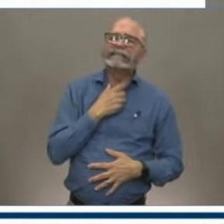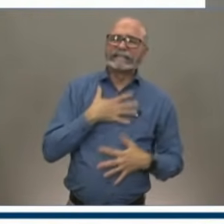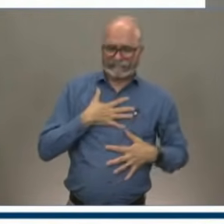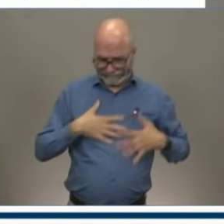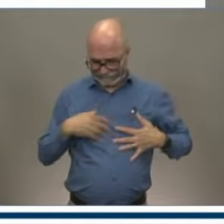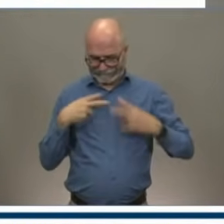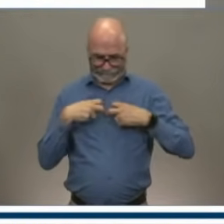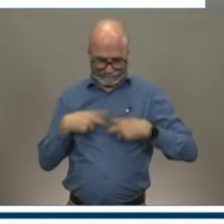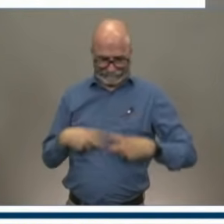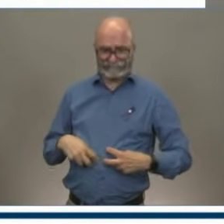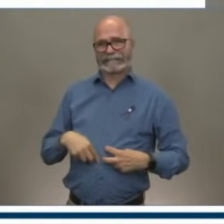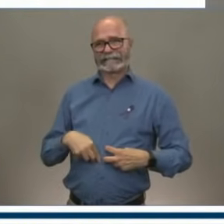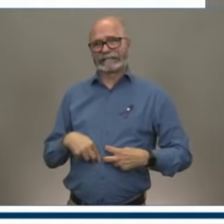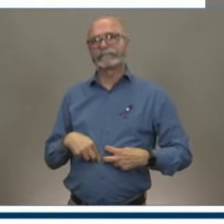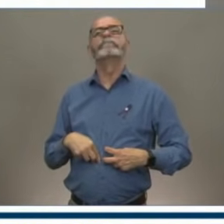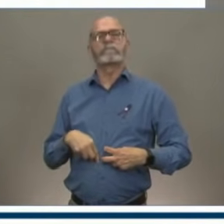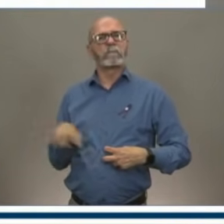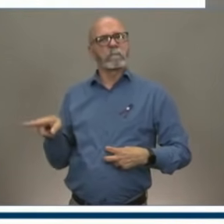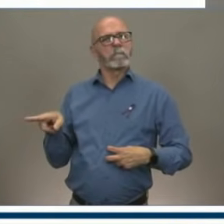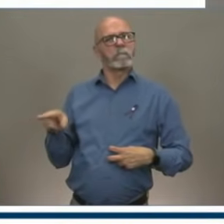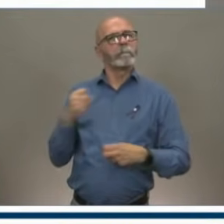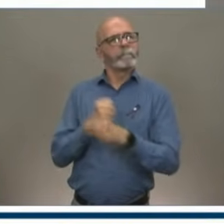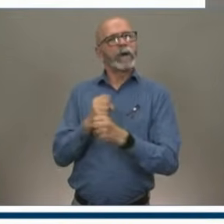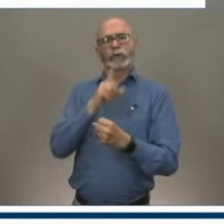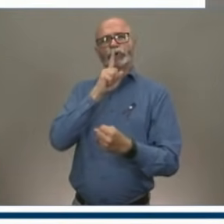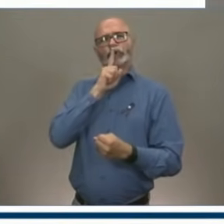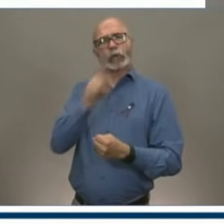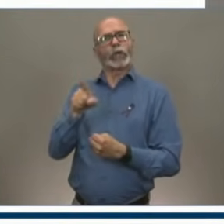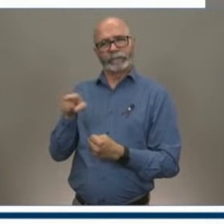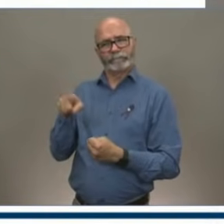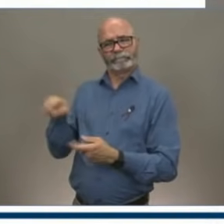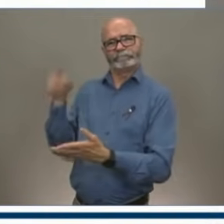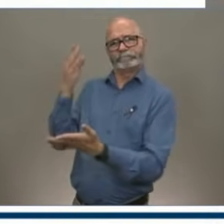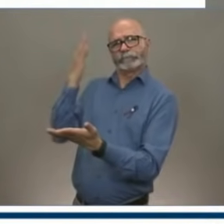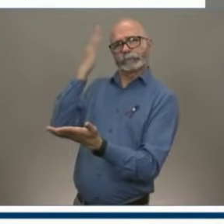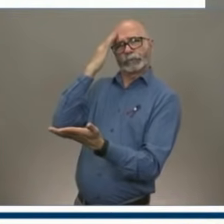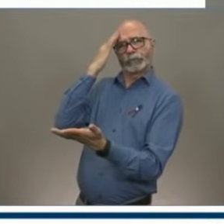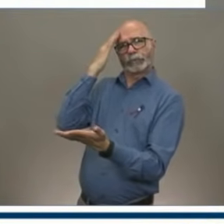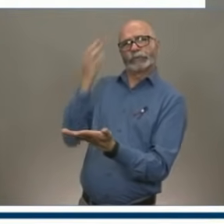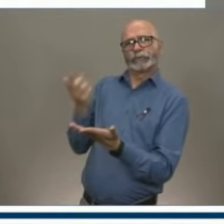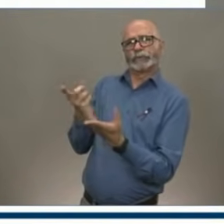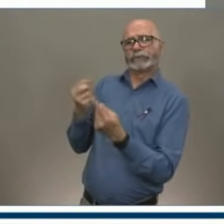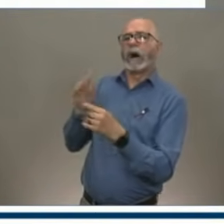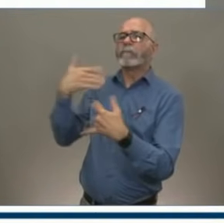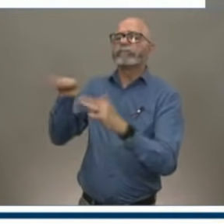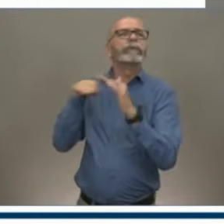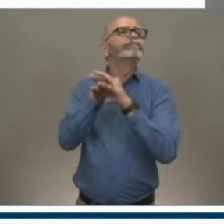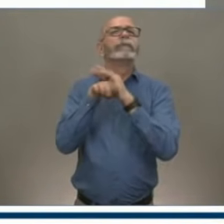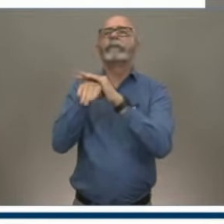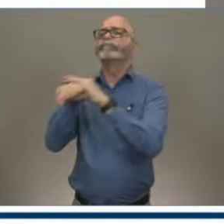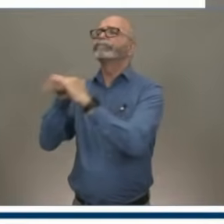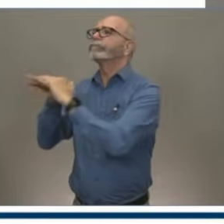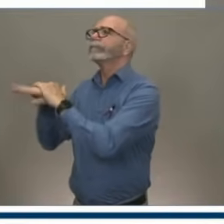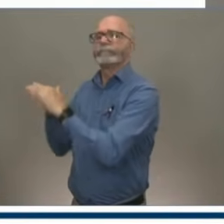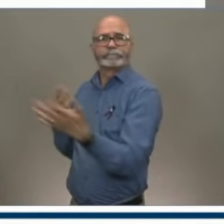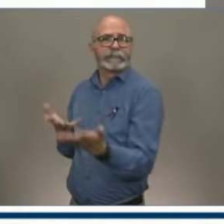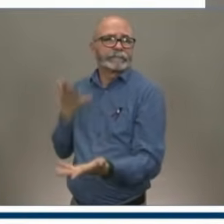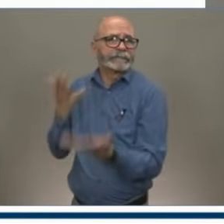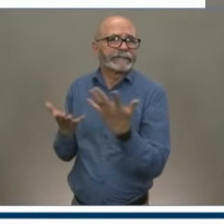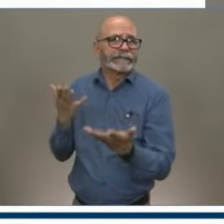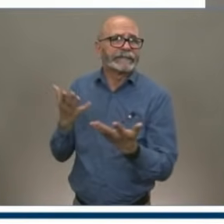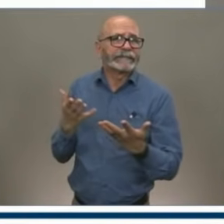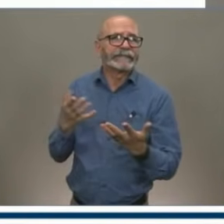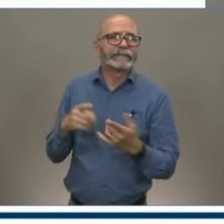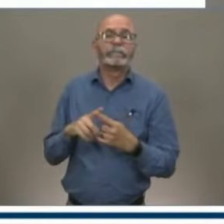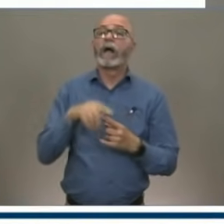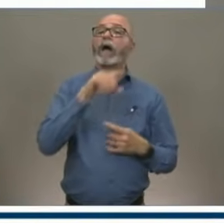the low-risk general announcements on exposure sites in the Halifax area. In other parts of the province, because we don't have the